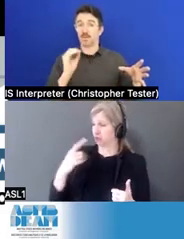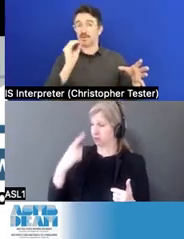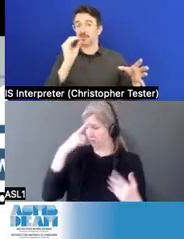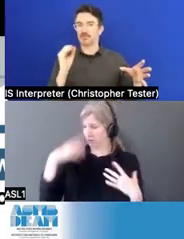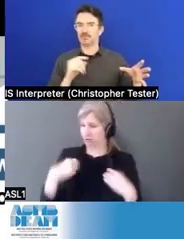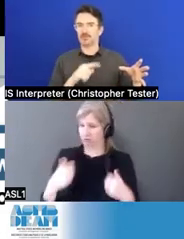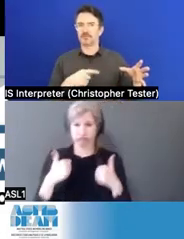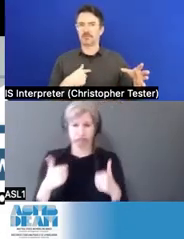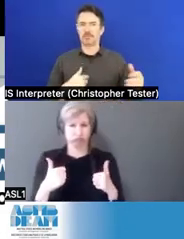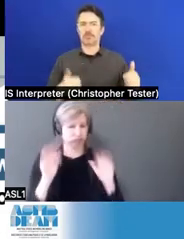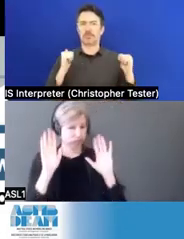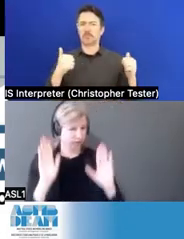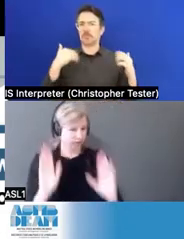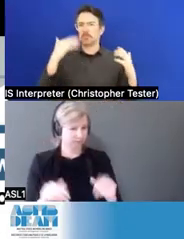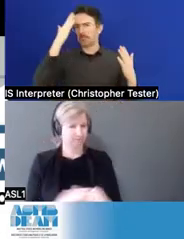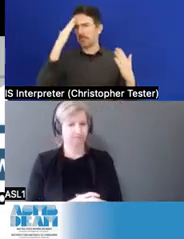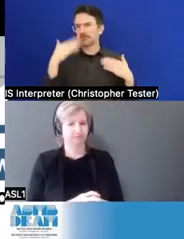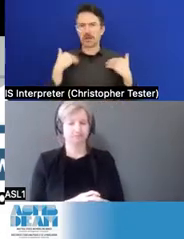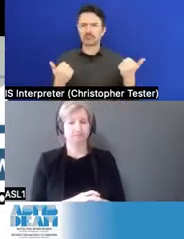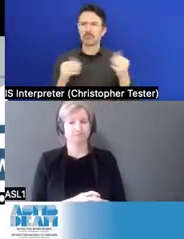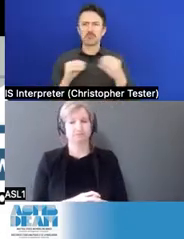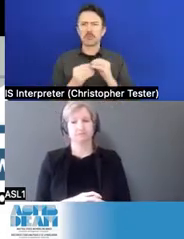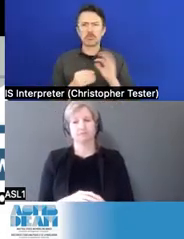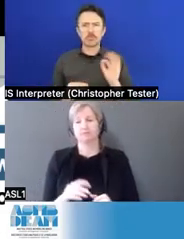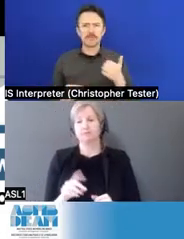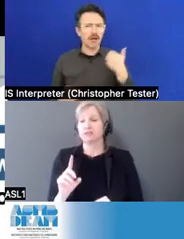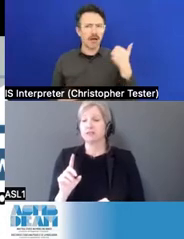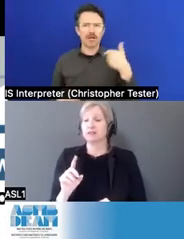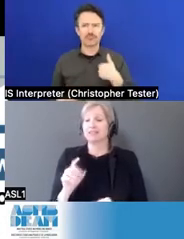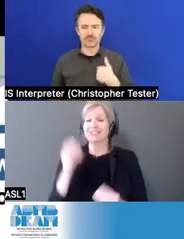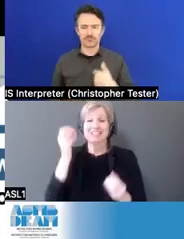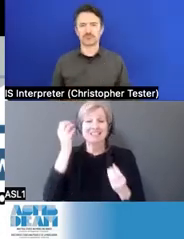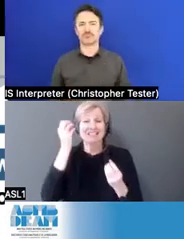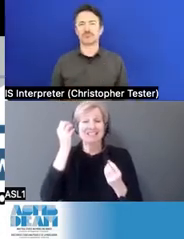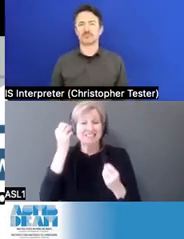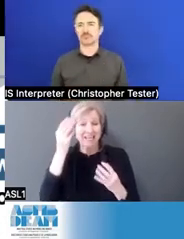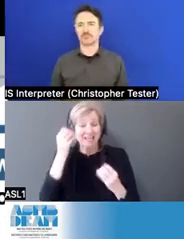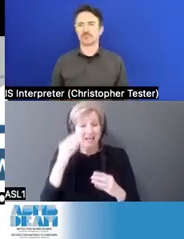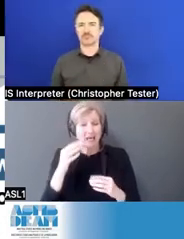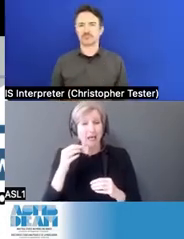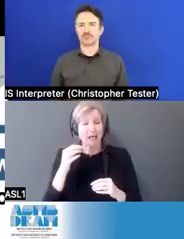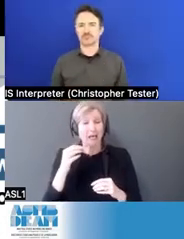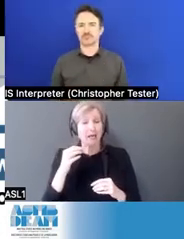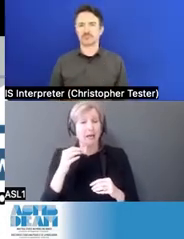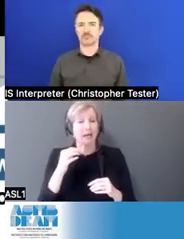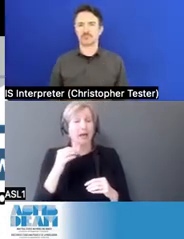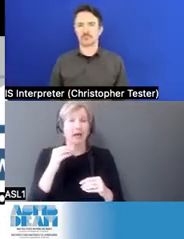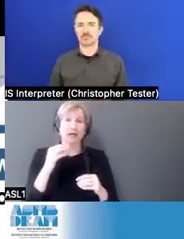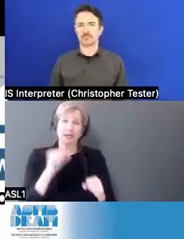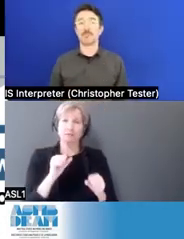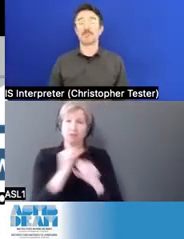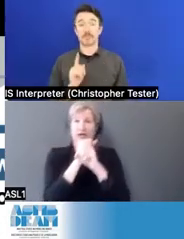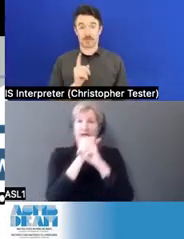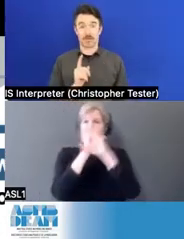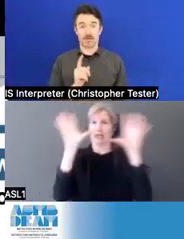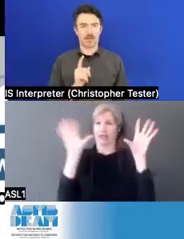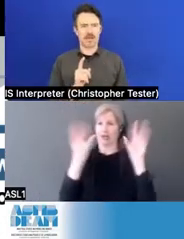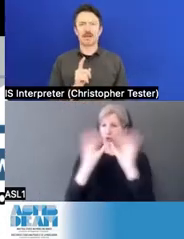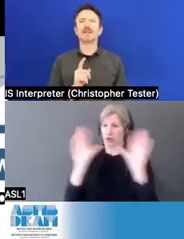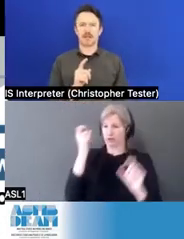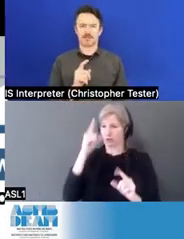So data is actually really making sense when it puts in a context. So what did really